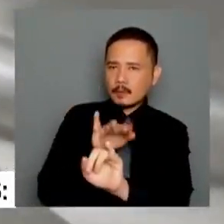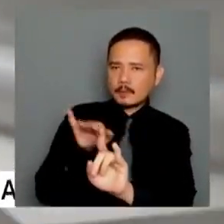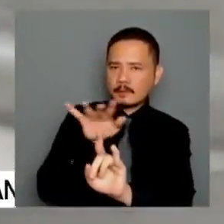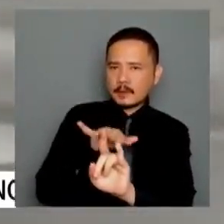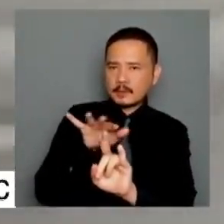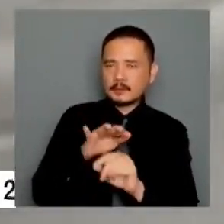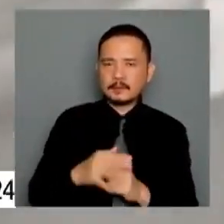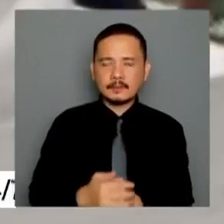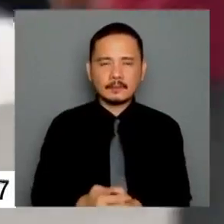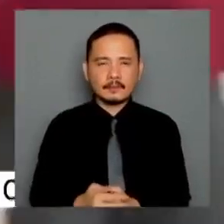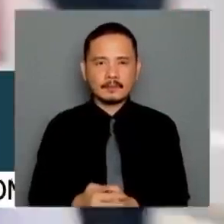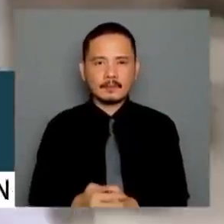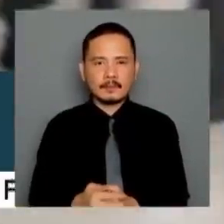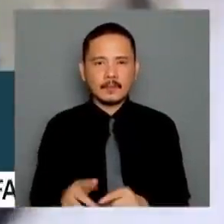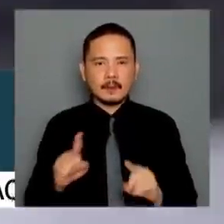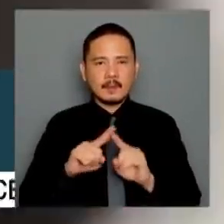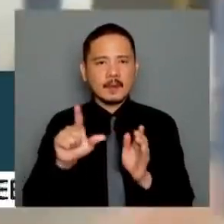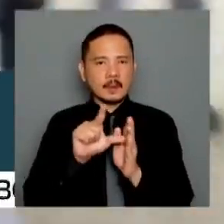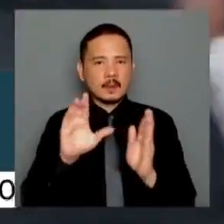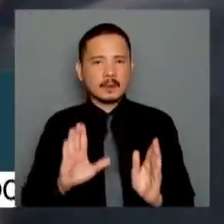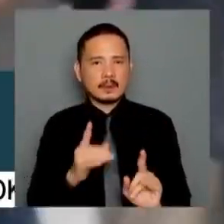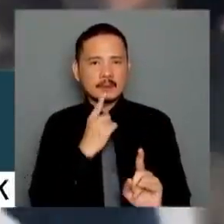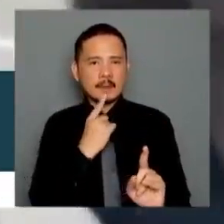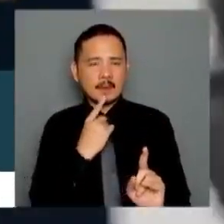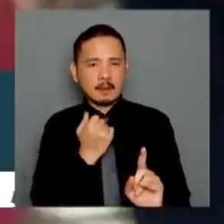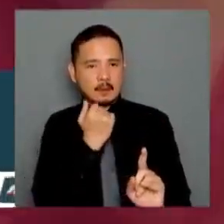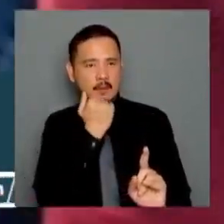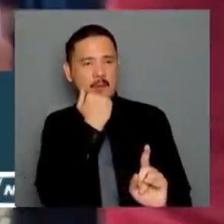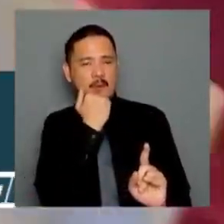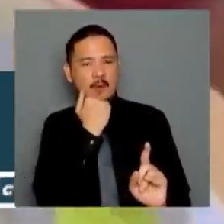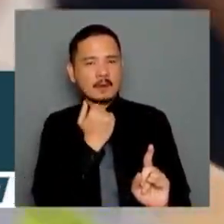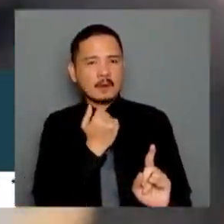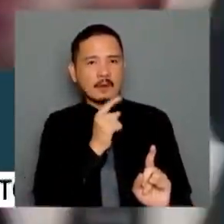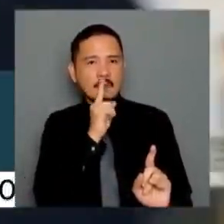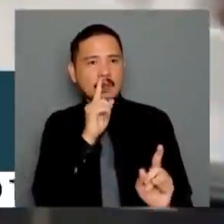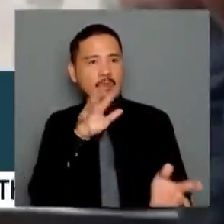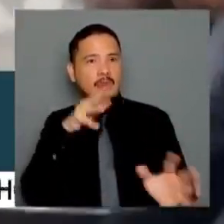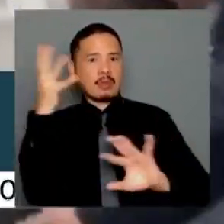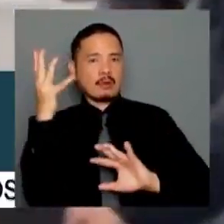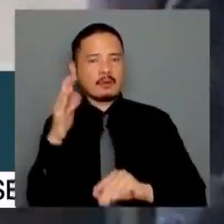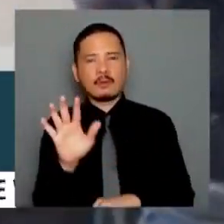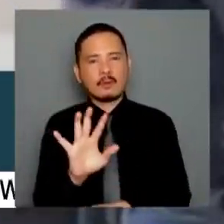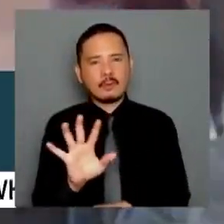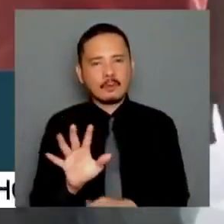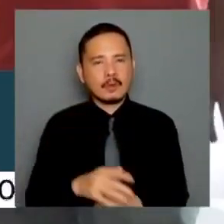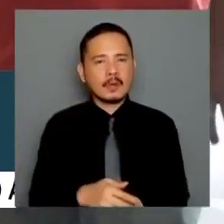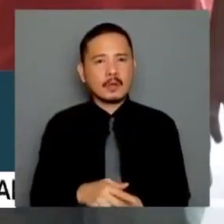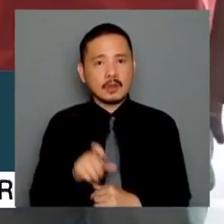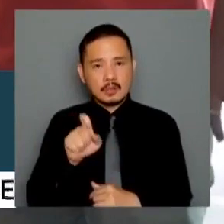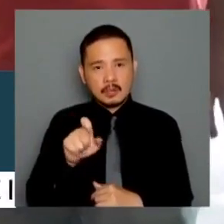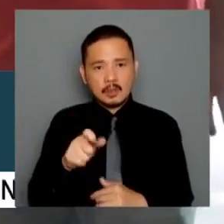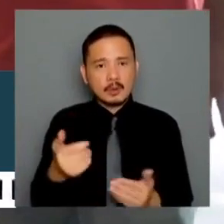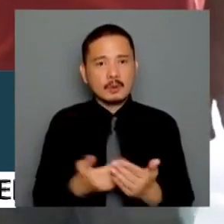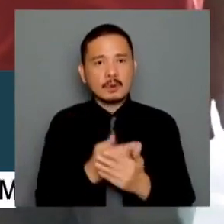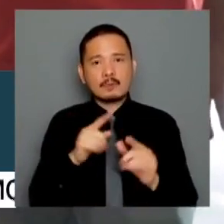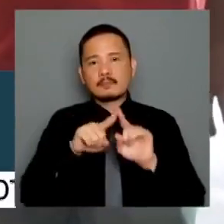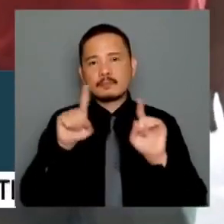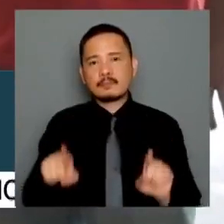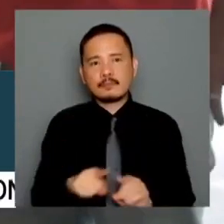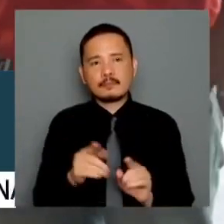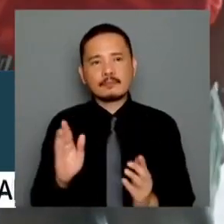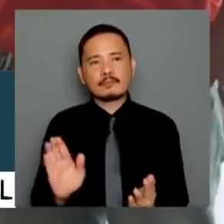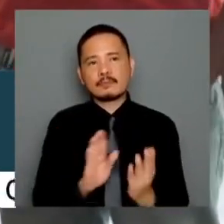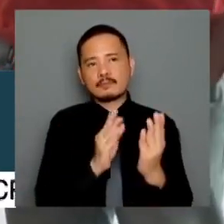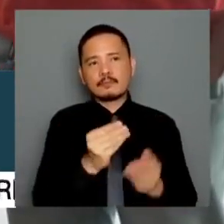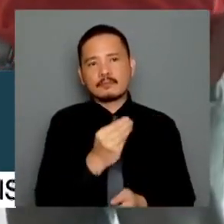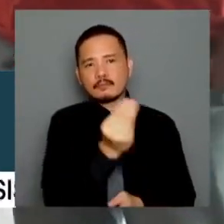But the prosecutors do not believe the error was fatal and has been cured with the service of a new subpoena today. Attorney Balisong said Bantag may